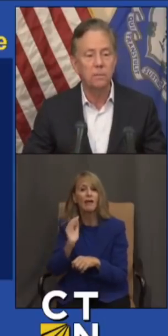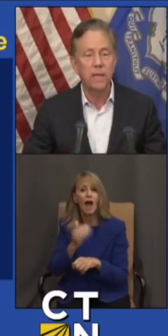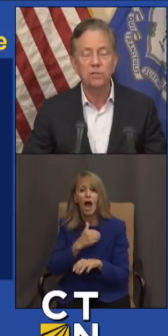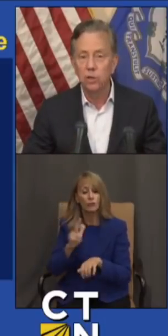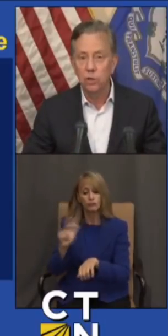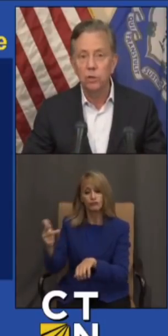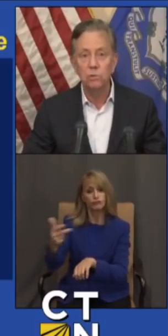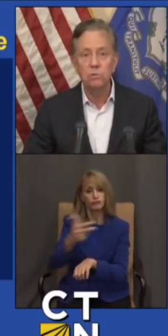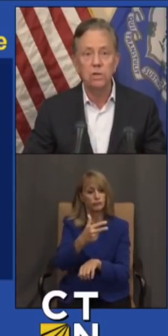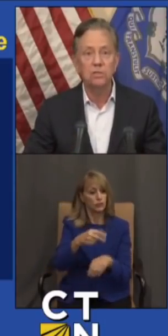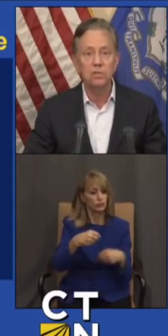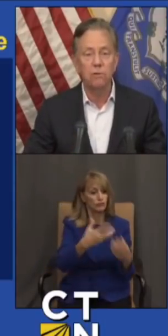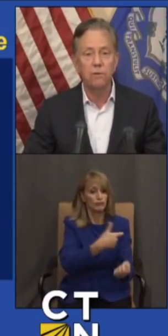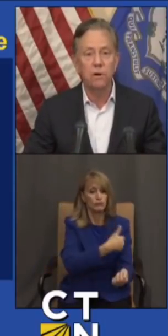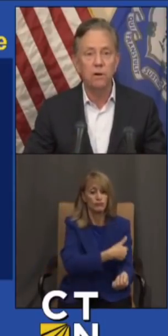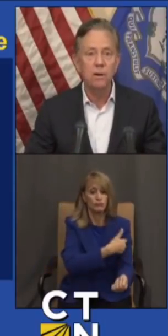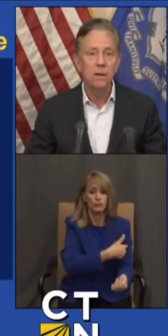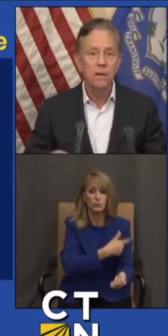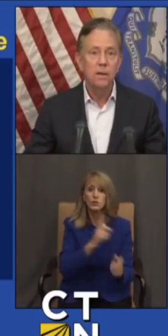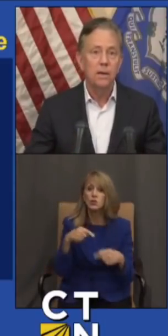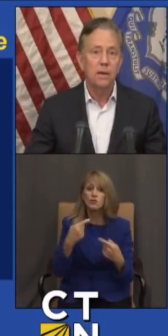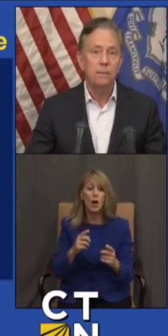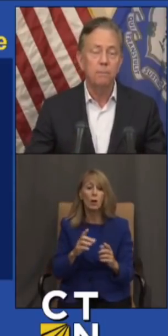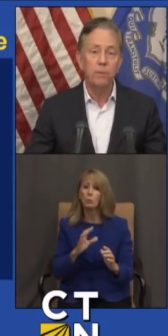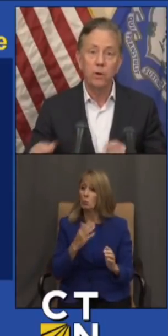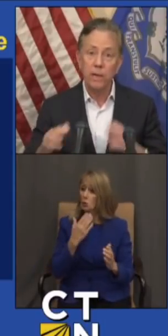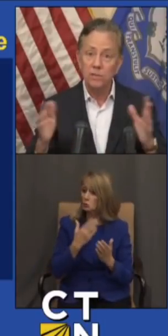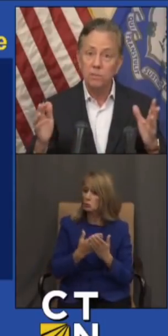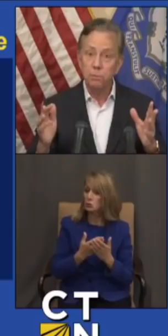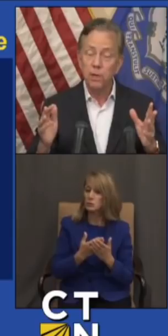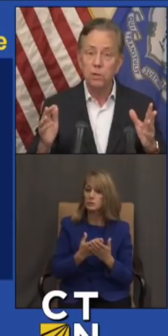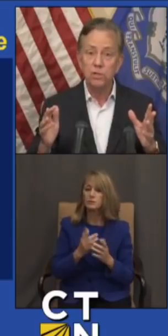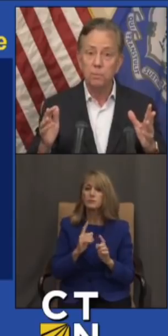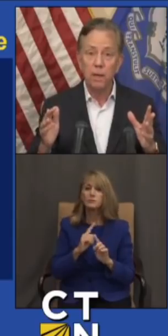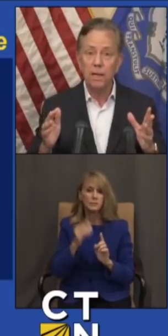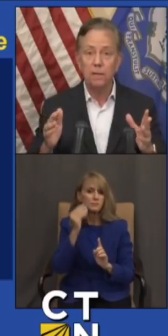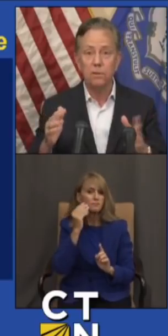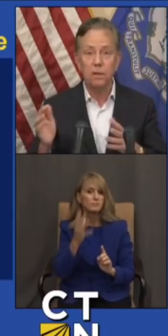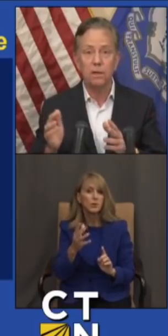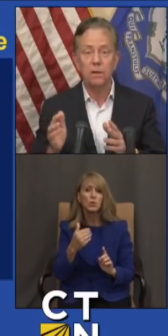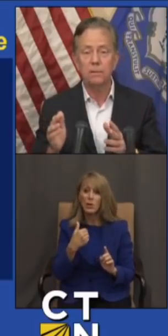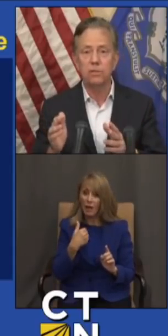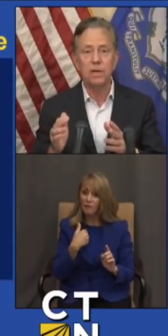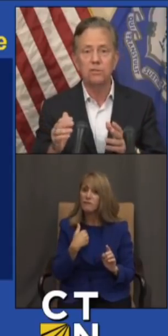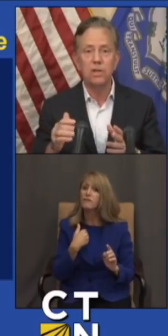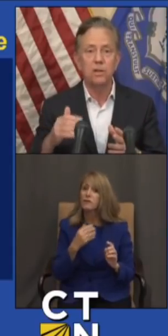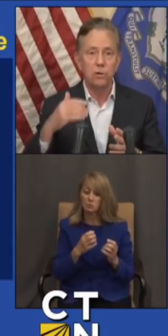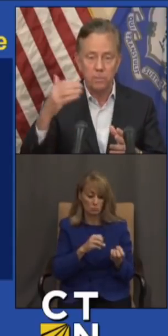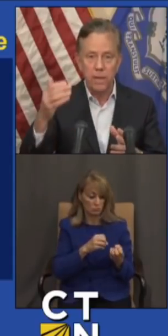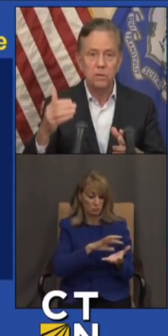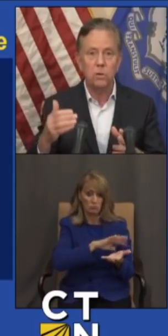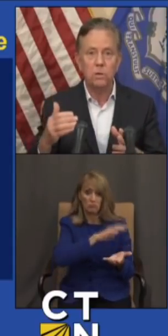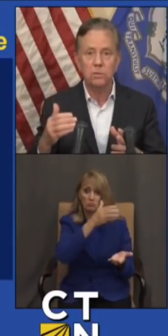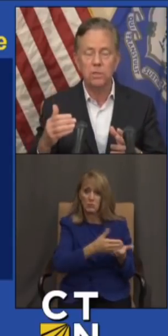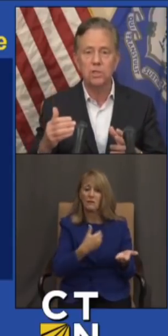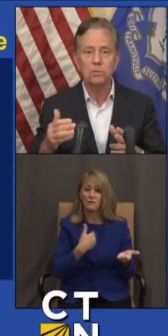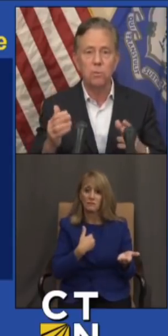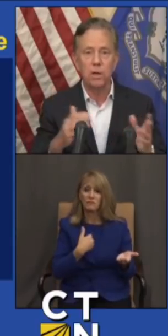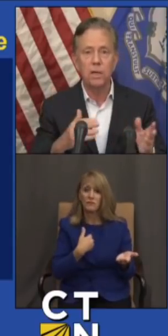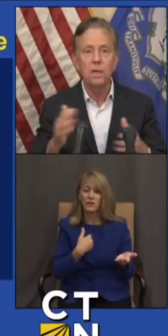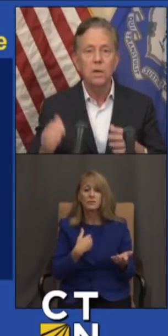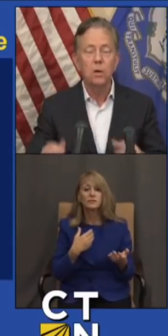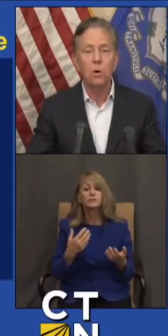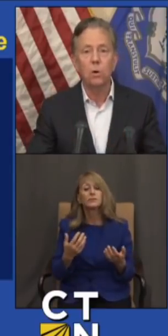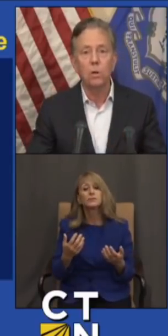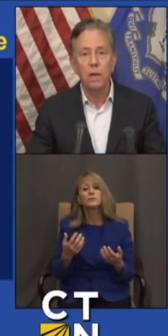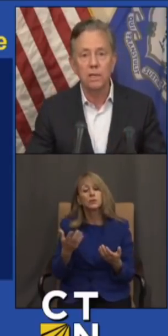efforts. That's good news so far. But there is pretty good supply out there. Josh said you could have made calls this